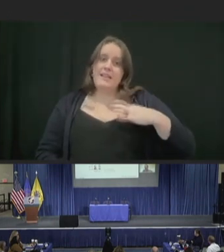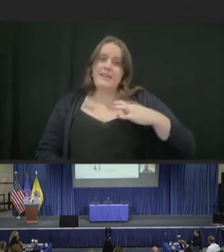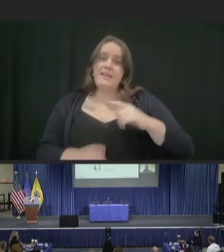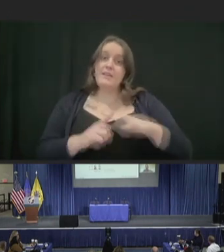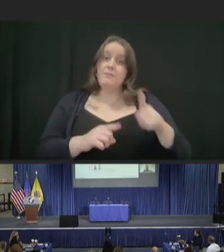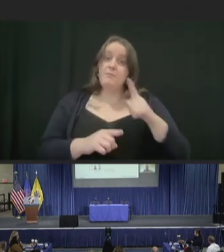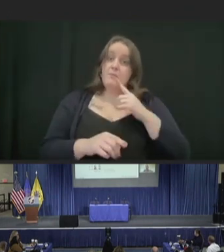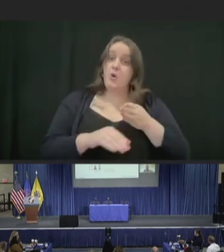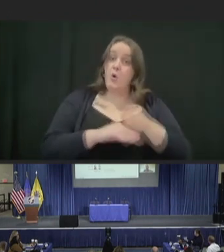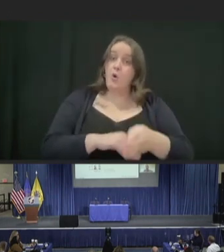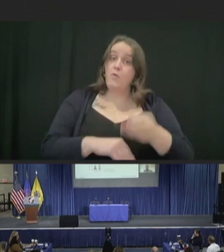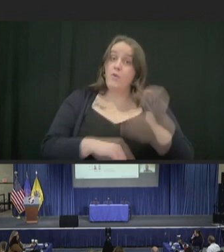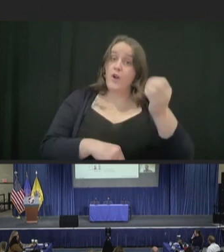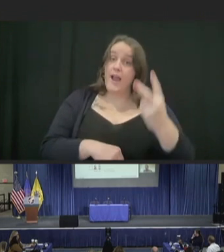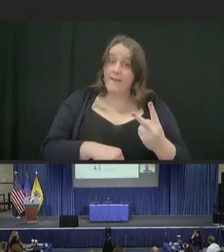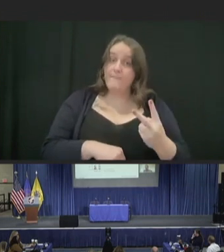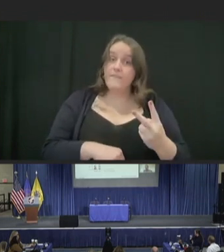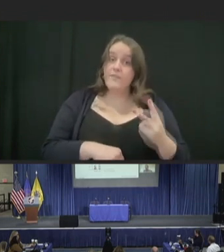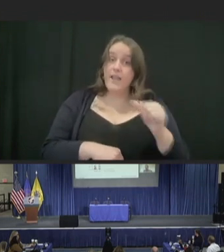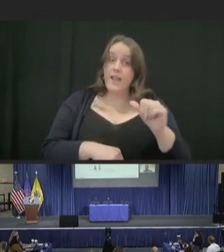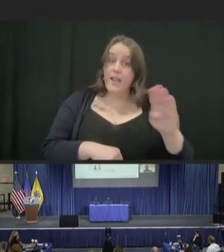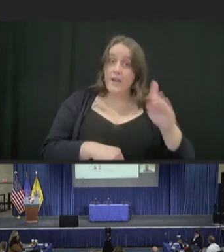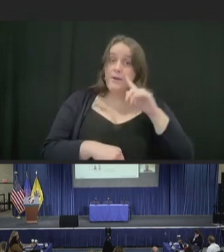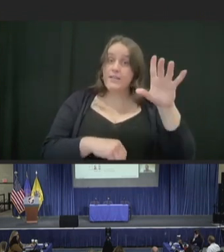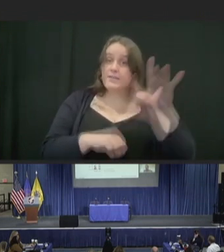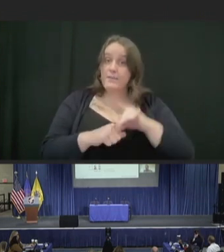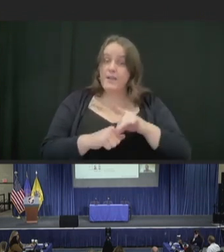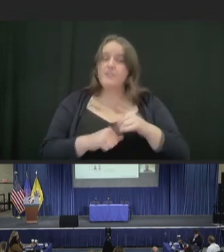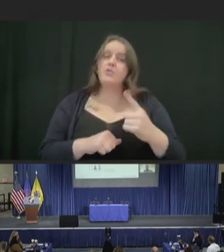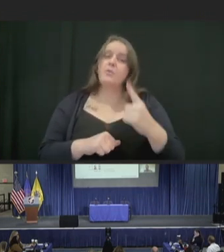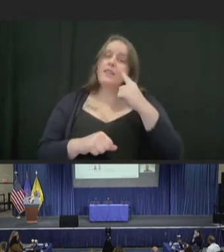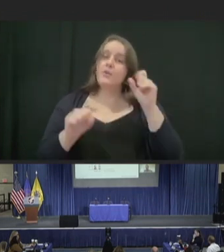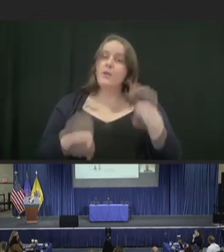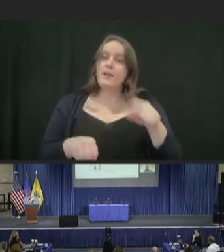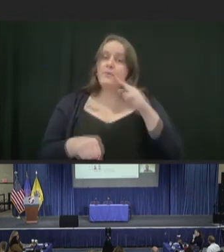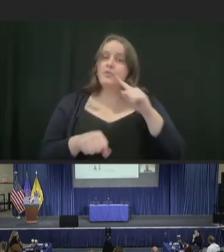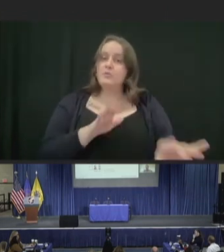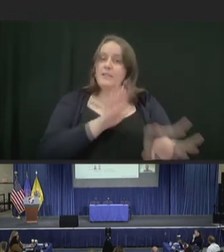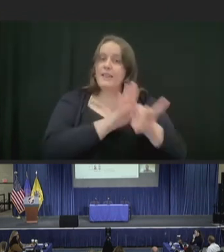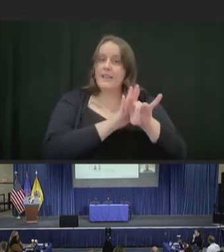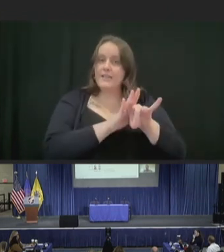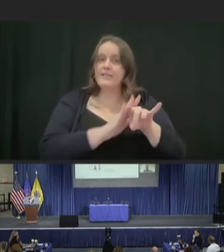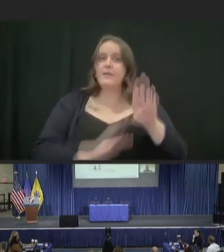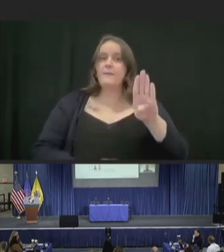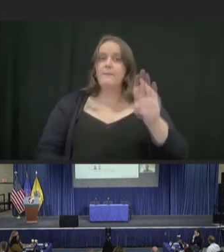So we think we can selectively boost only the BG18 B cells.